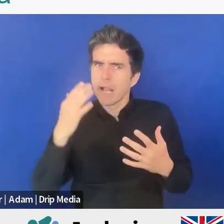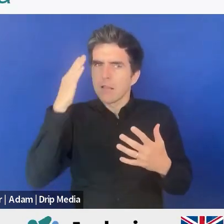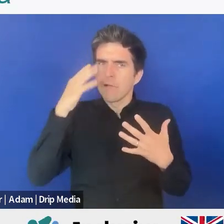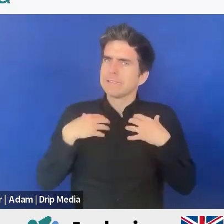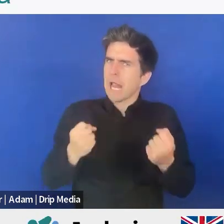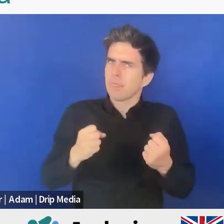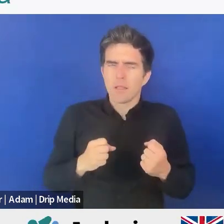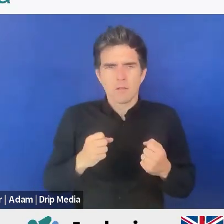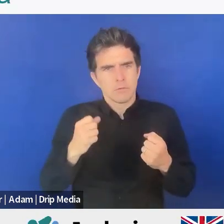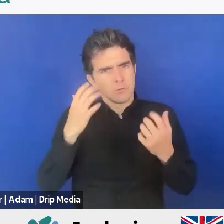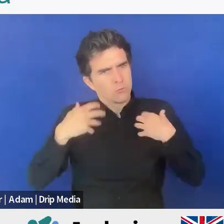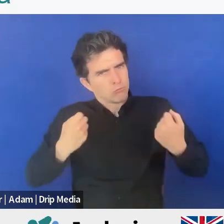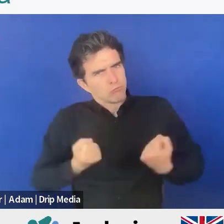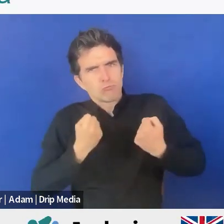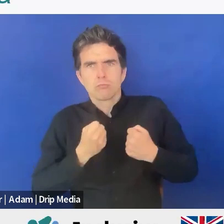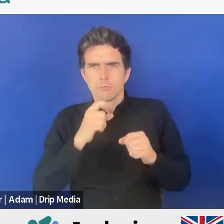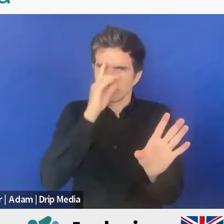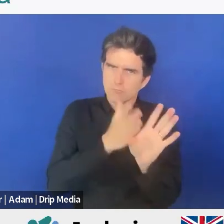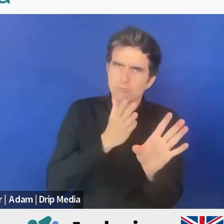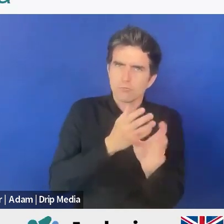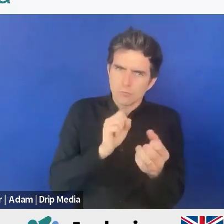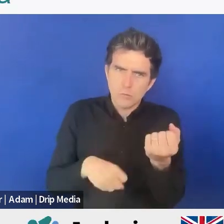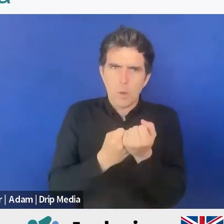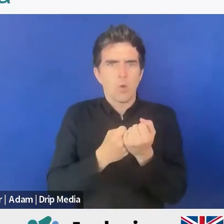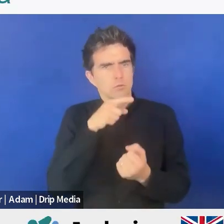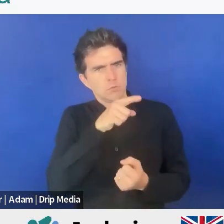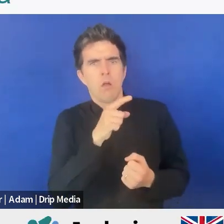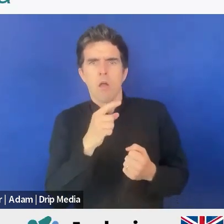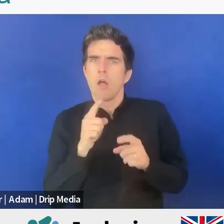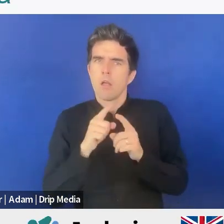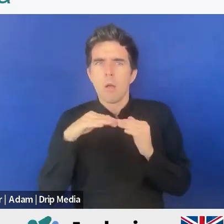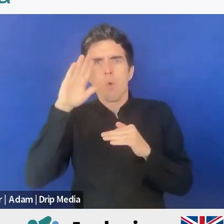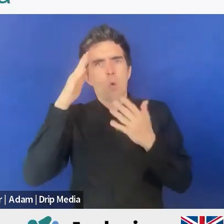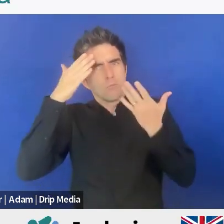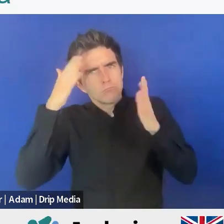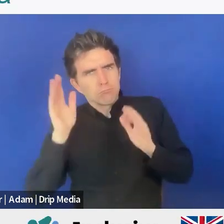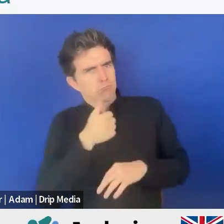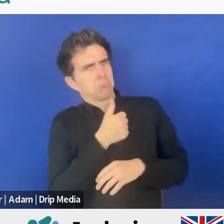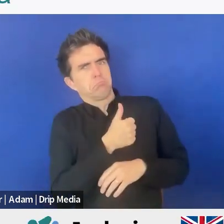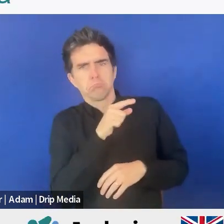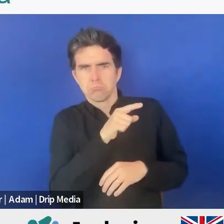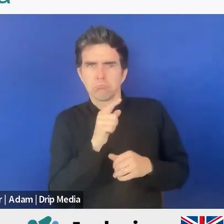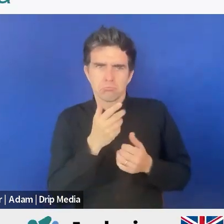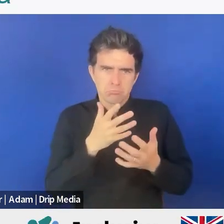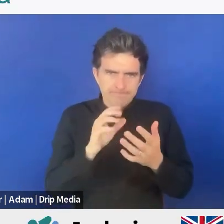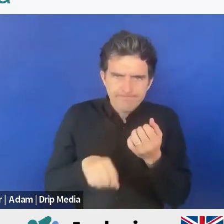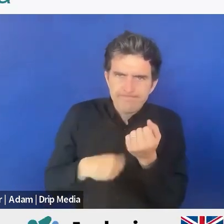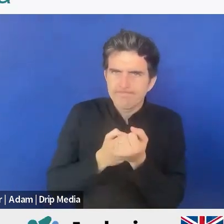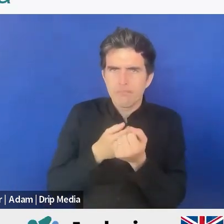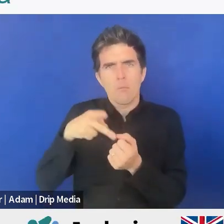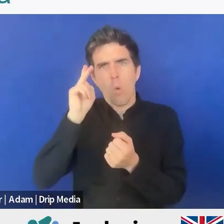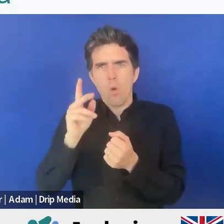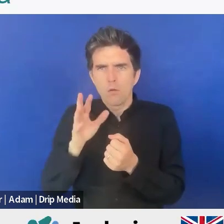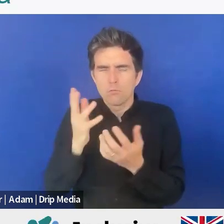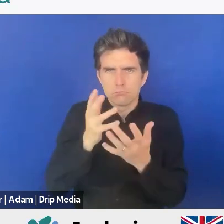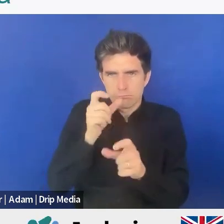and psychosocial support versus some of those more specific individualized education plans and support needs that children